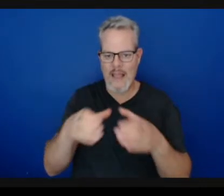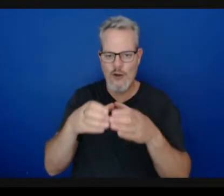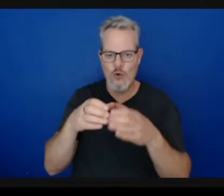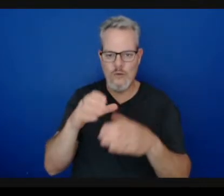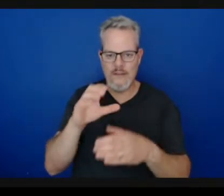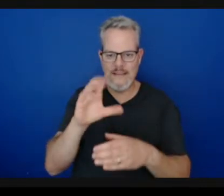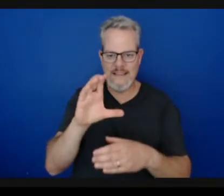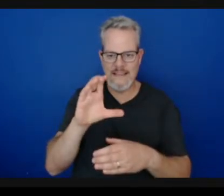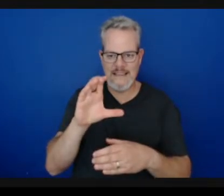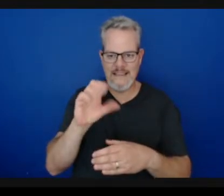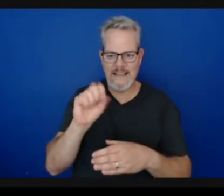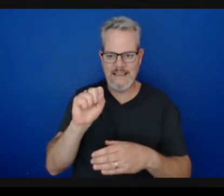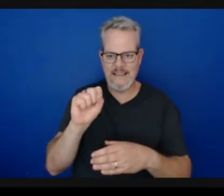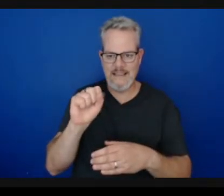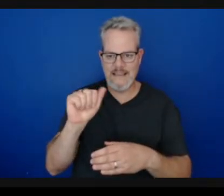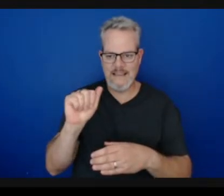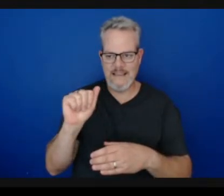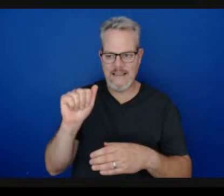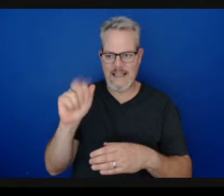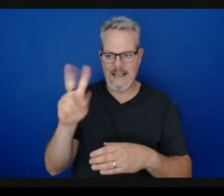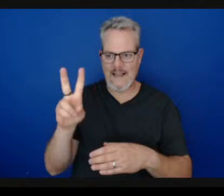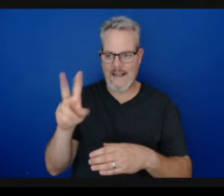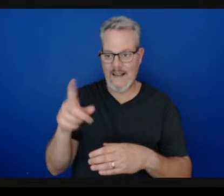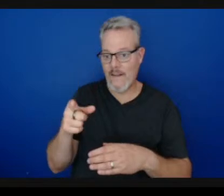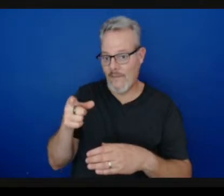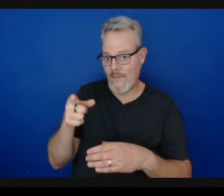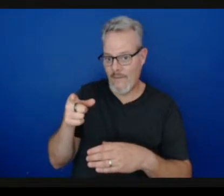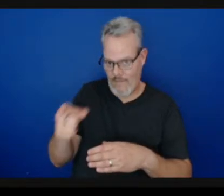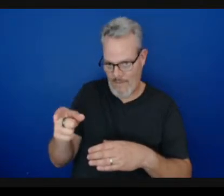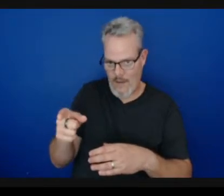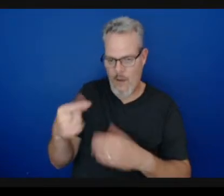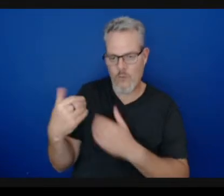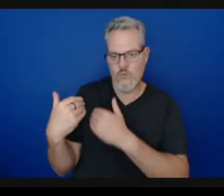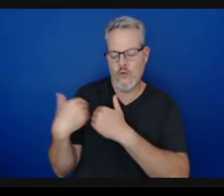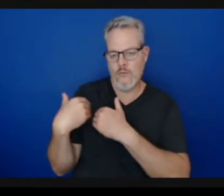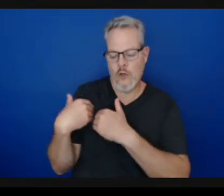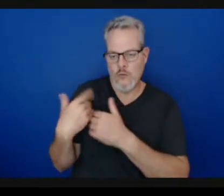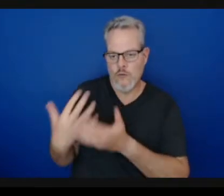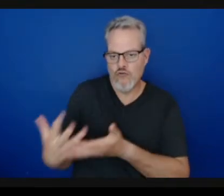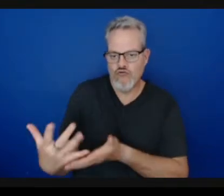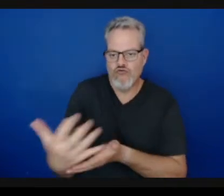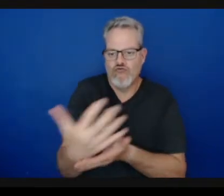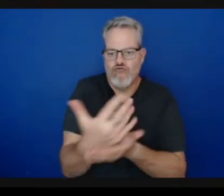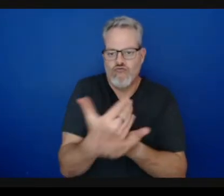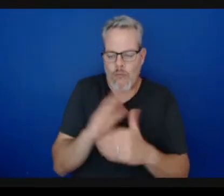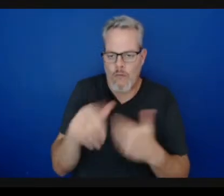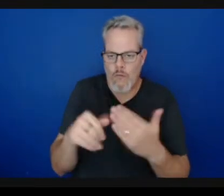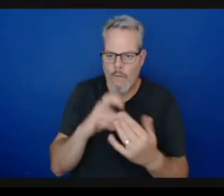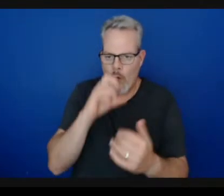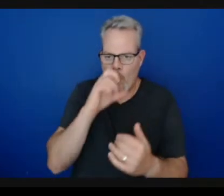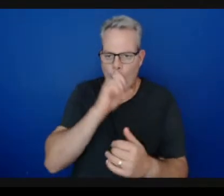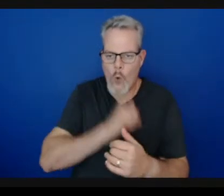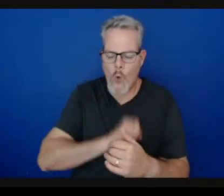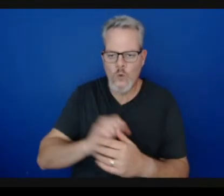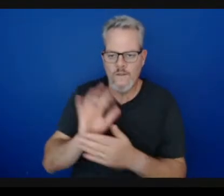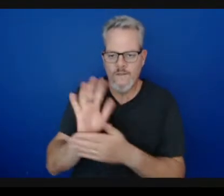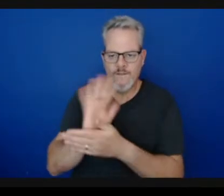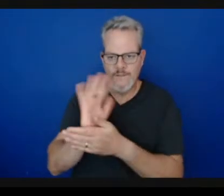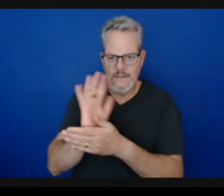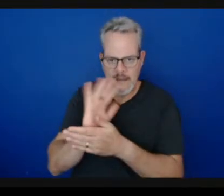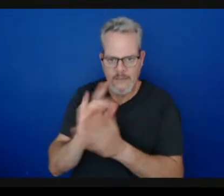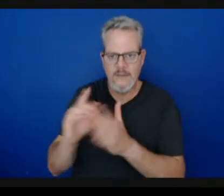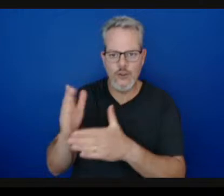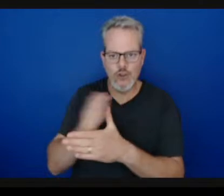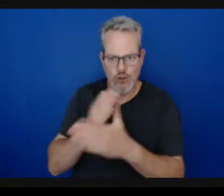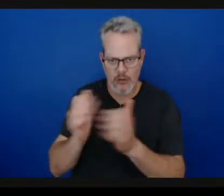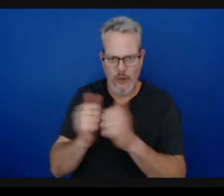CSAVE. They're the ones who have been compiling a lot of this old footage and bringing it online. And what I thought I would do